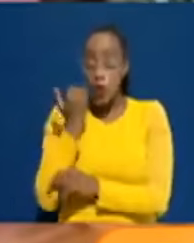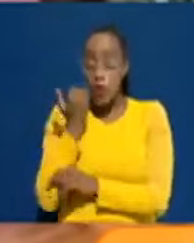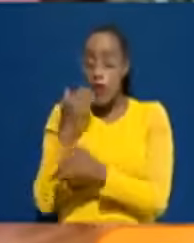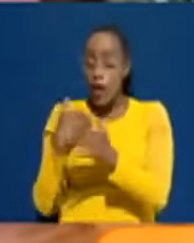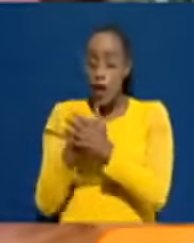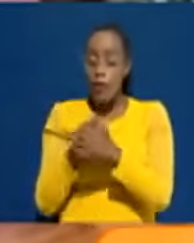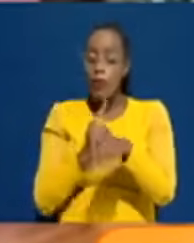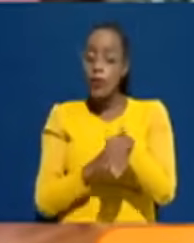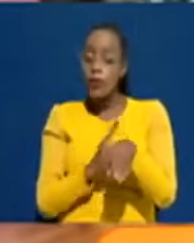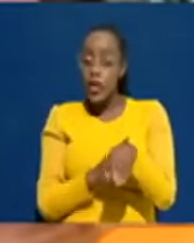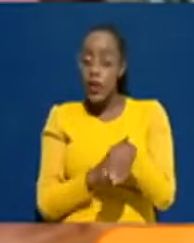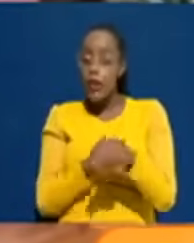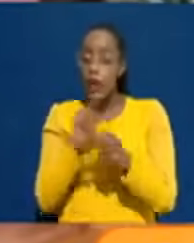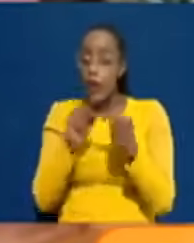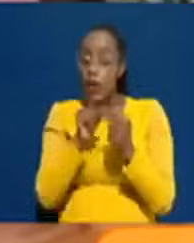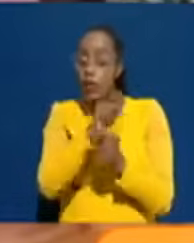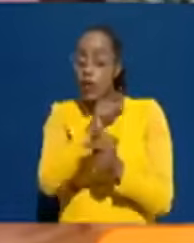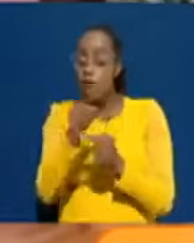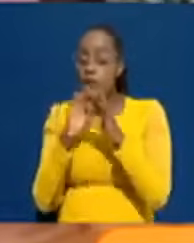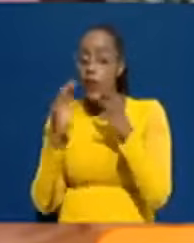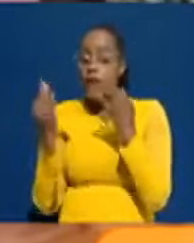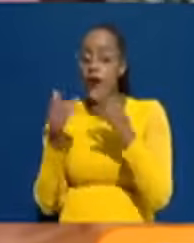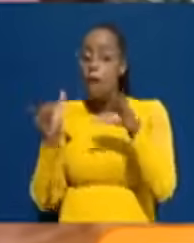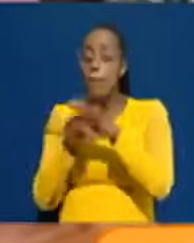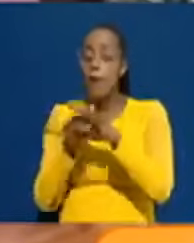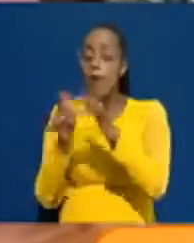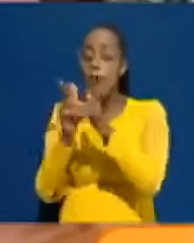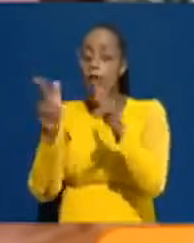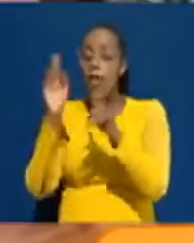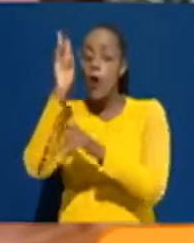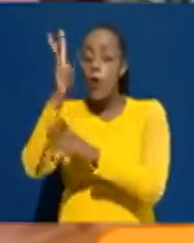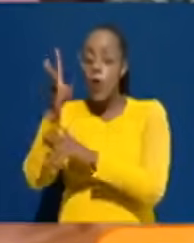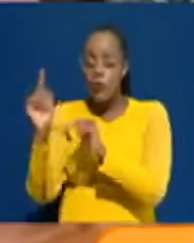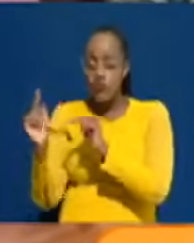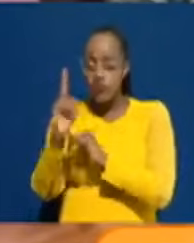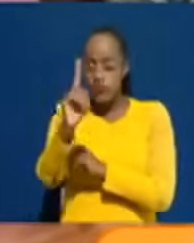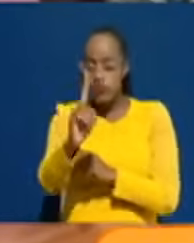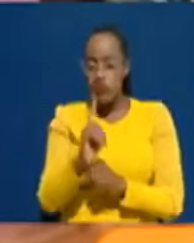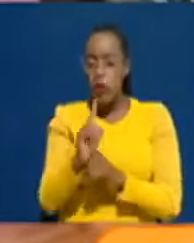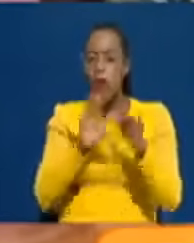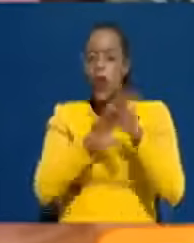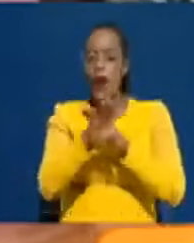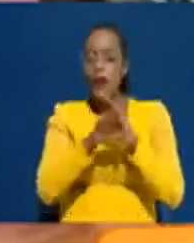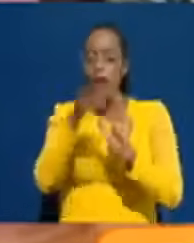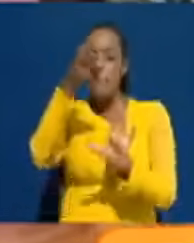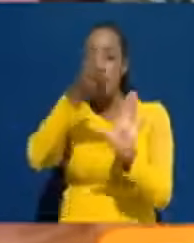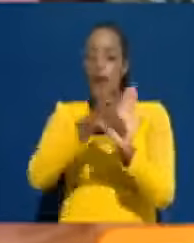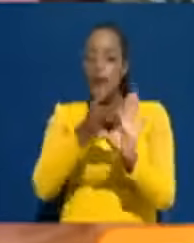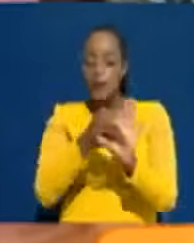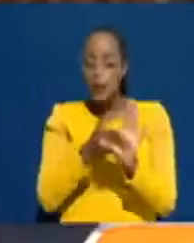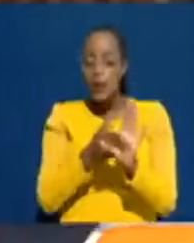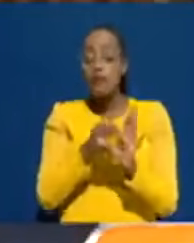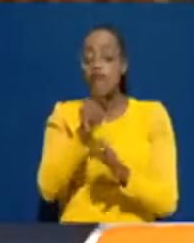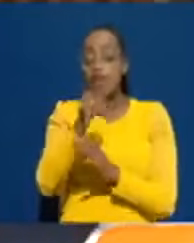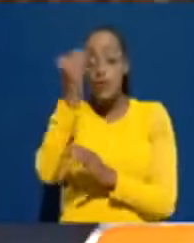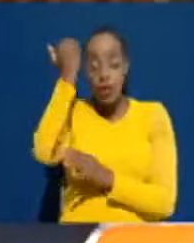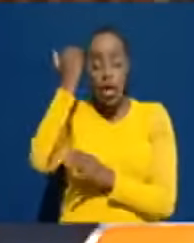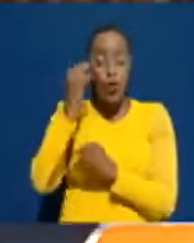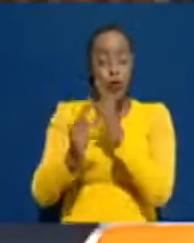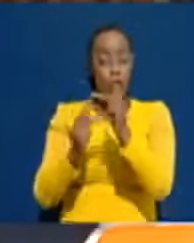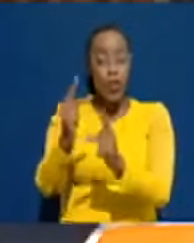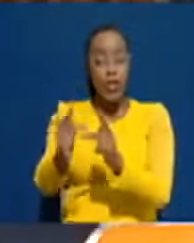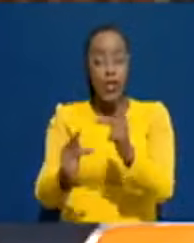until such a time when their relatives will be allowed to come and access and participate in the proceedings. Regarding